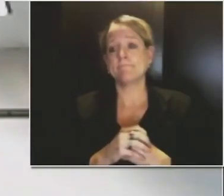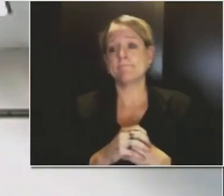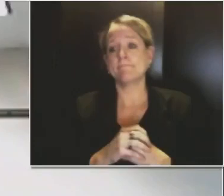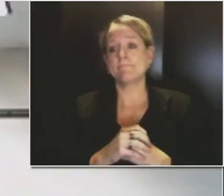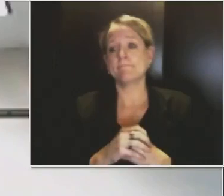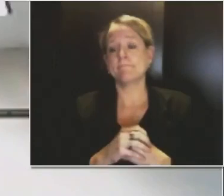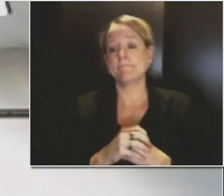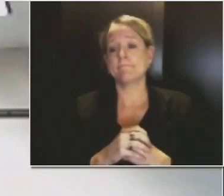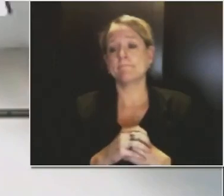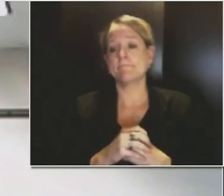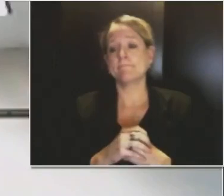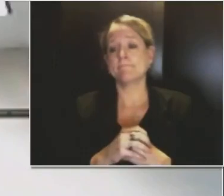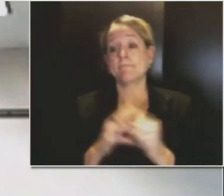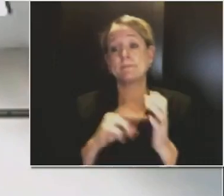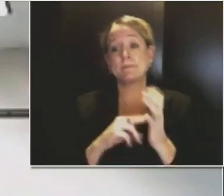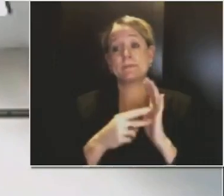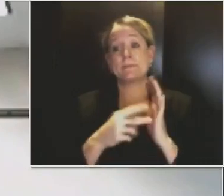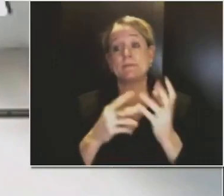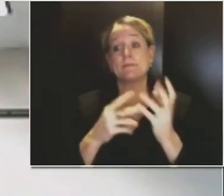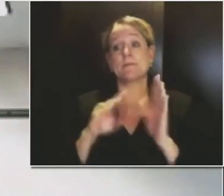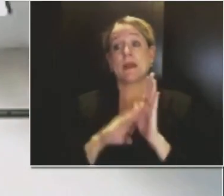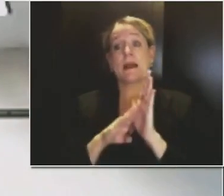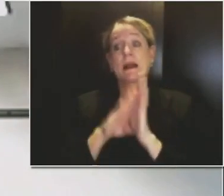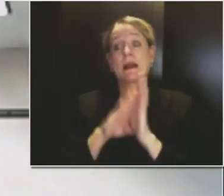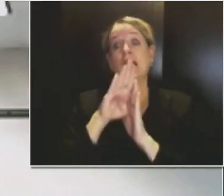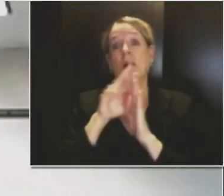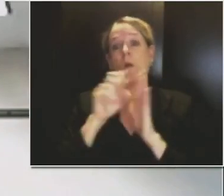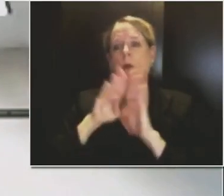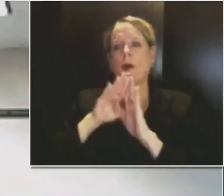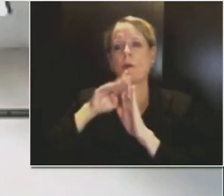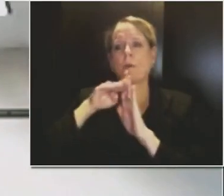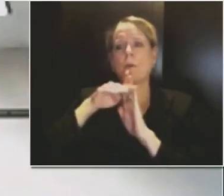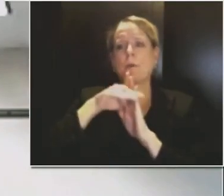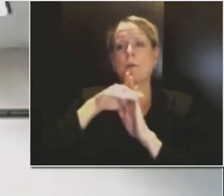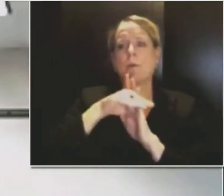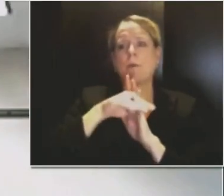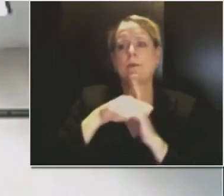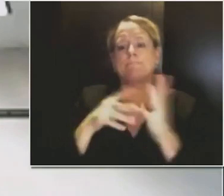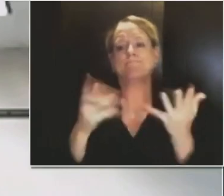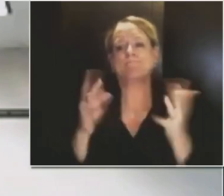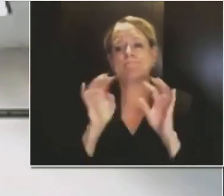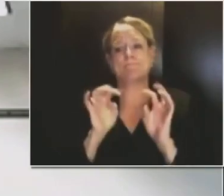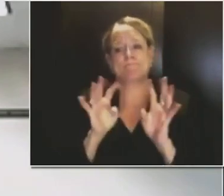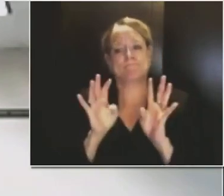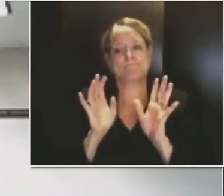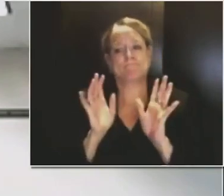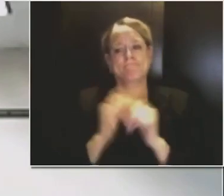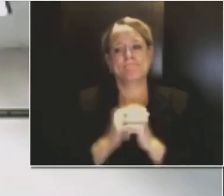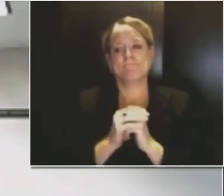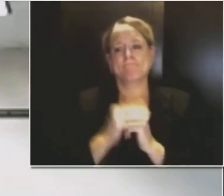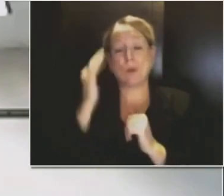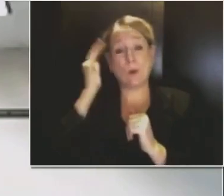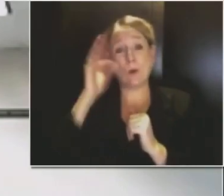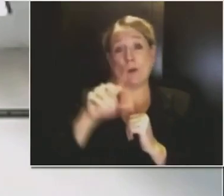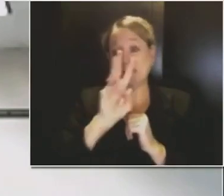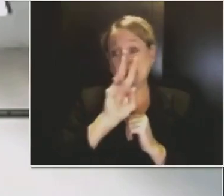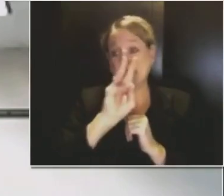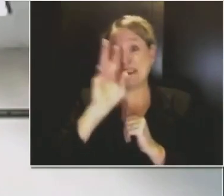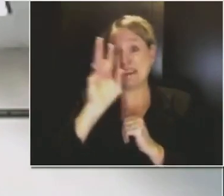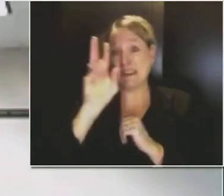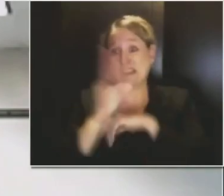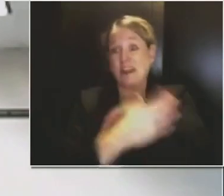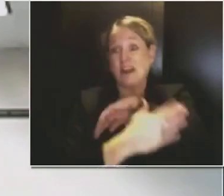at a medium disease activity level, and 0 counties in the state are at a low disease activity